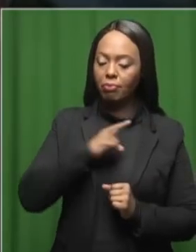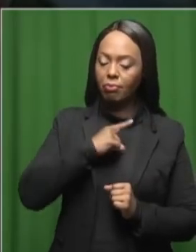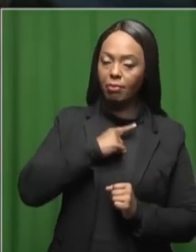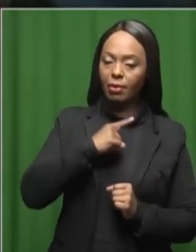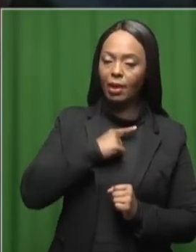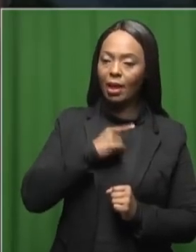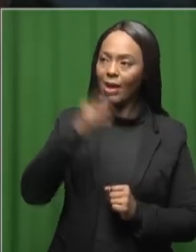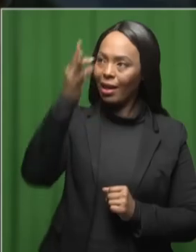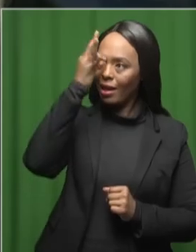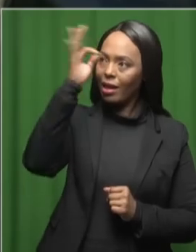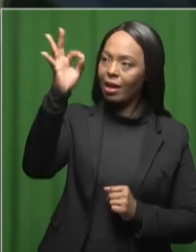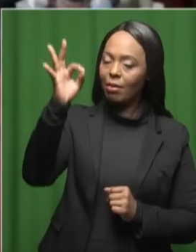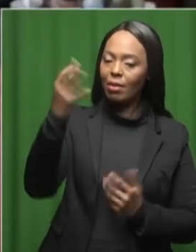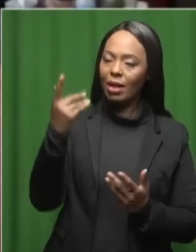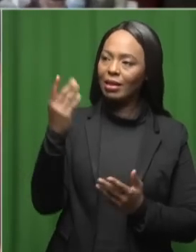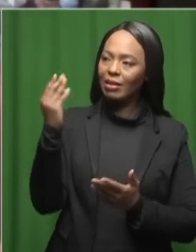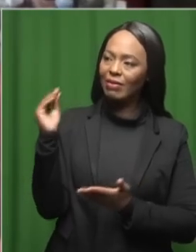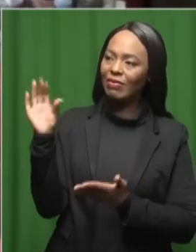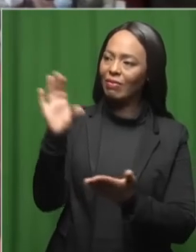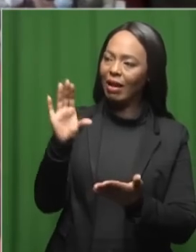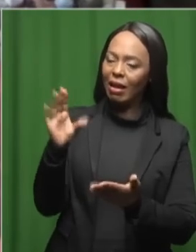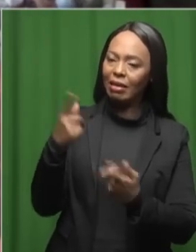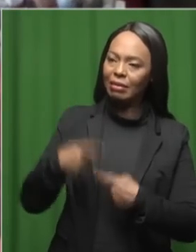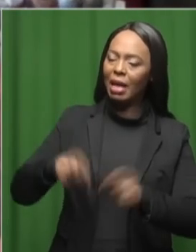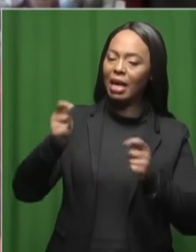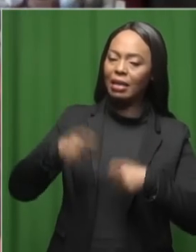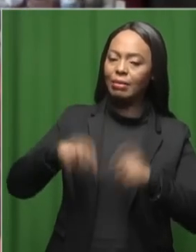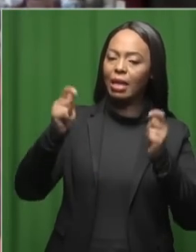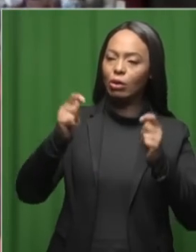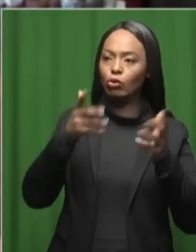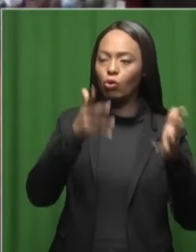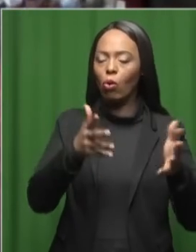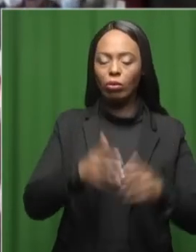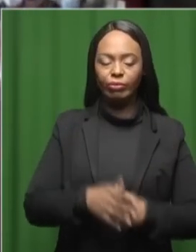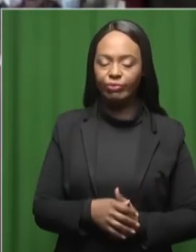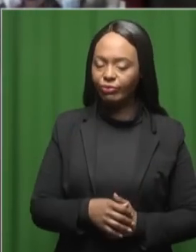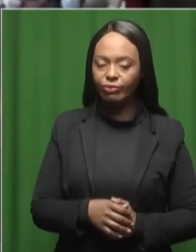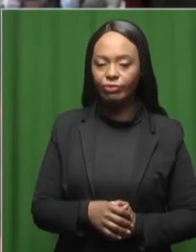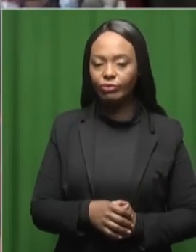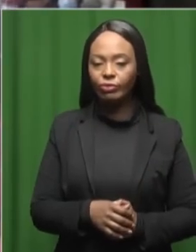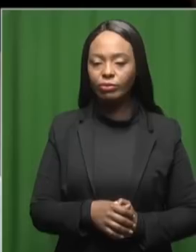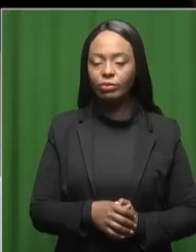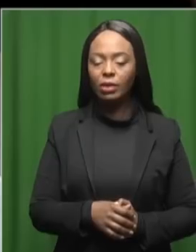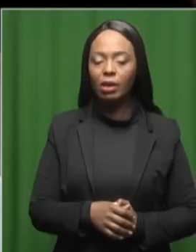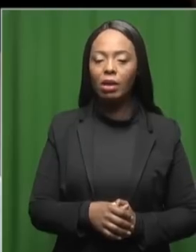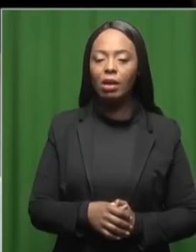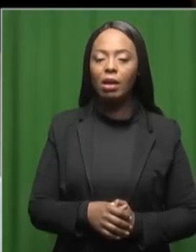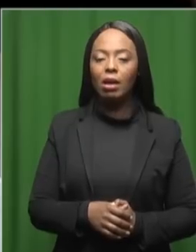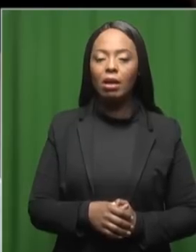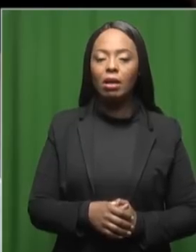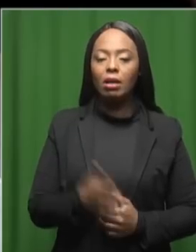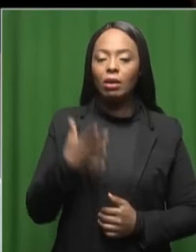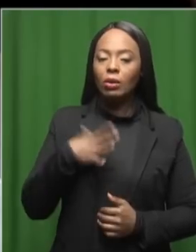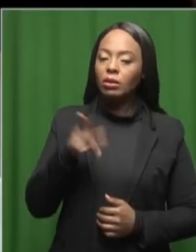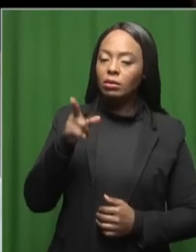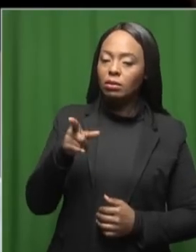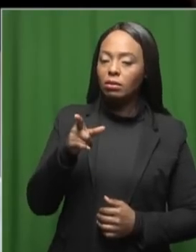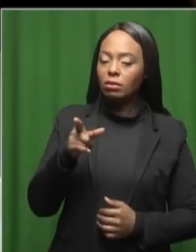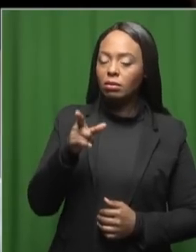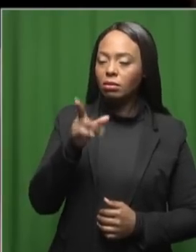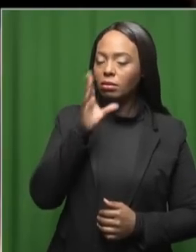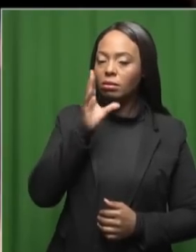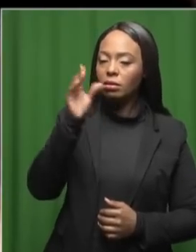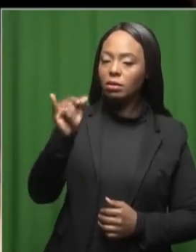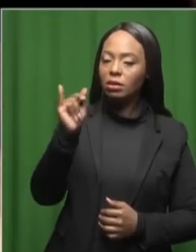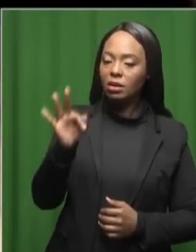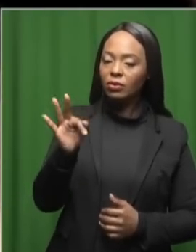the government funds are spent in such a manner. Yeah. I just want to draw your attention, if you perhaps maybe have